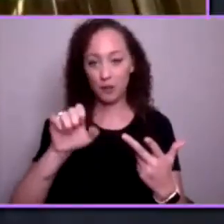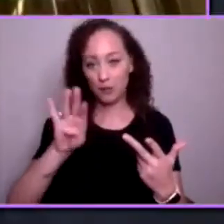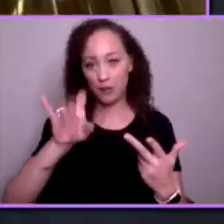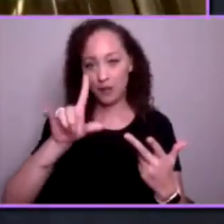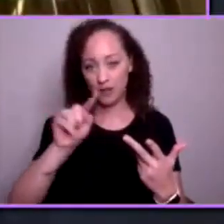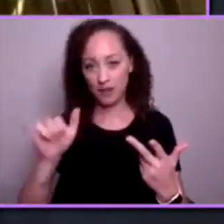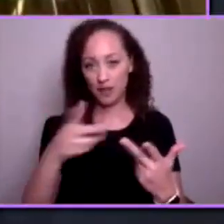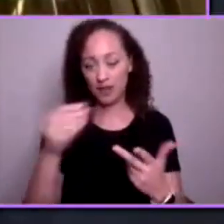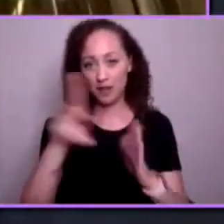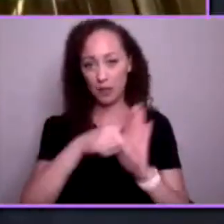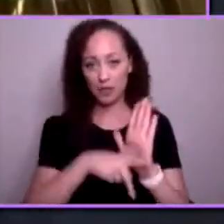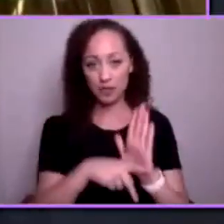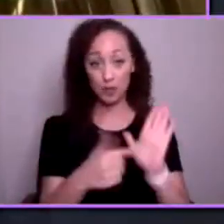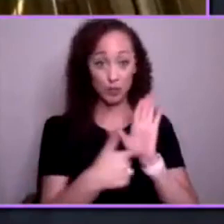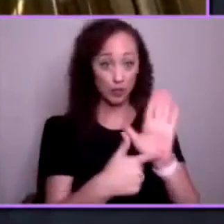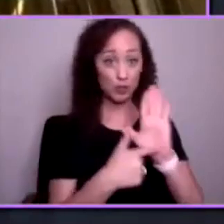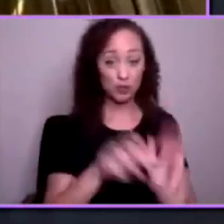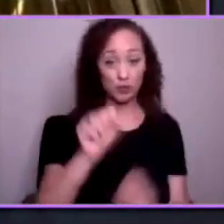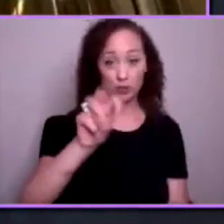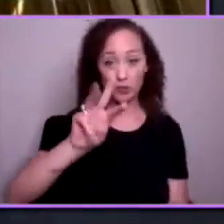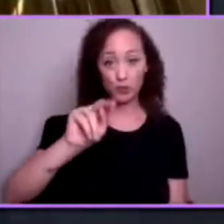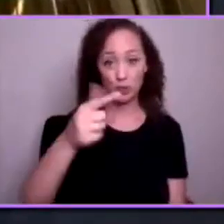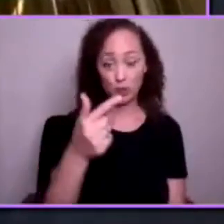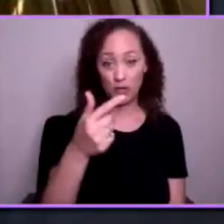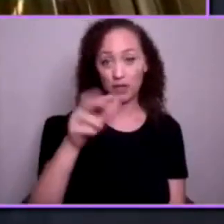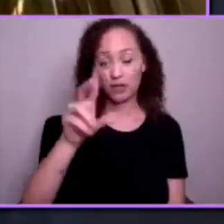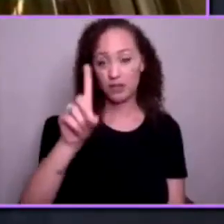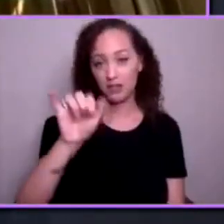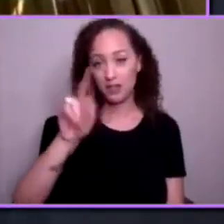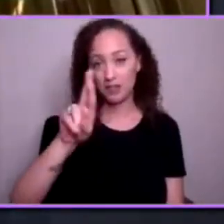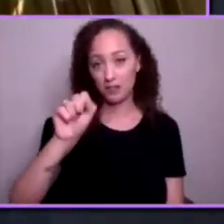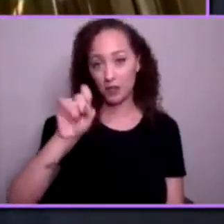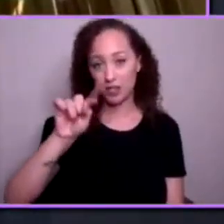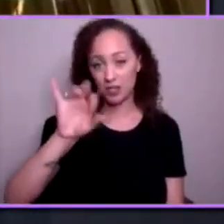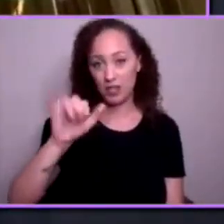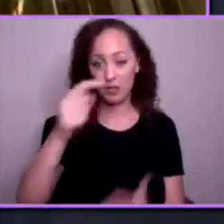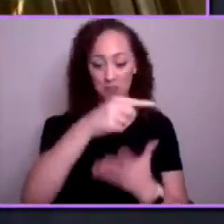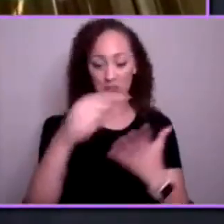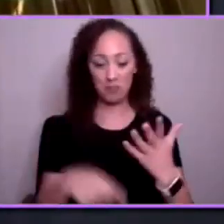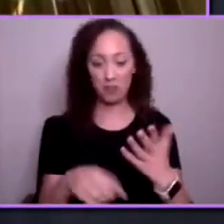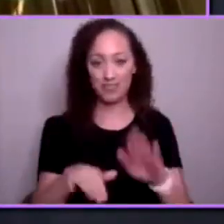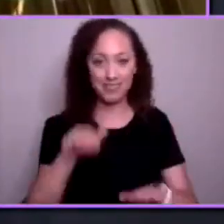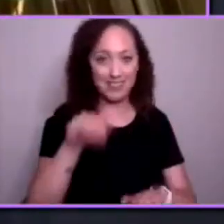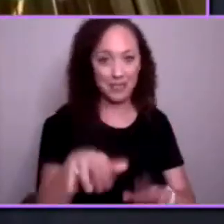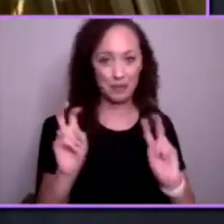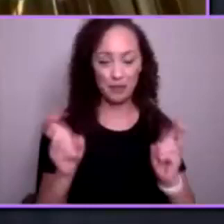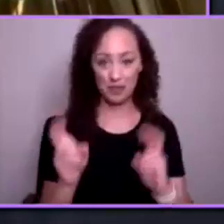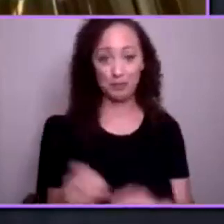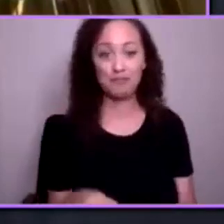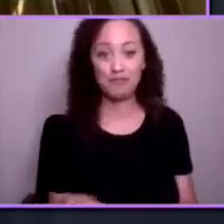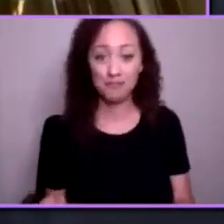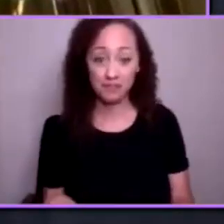dance community, Swing Diversity will be taking several steps, such as awarding the biannual Diversity, Equity, and Inclusion, or